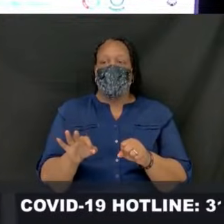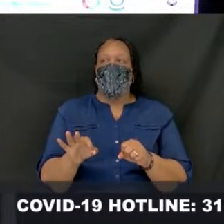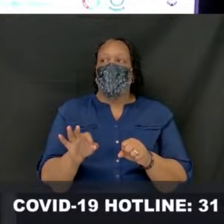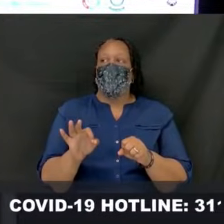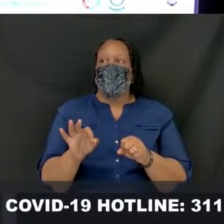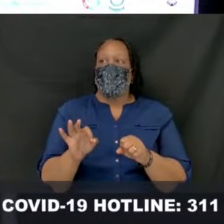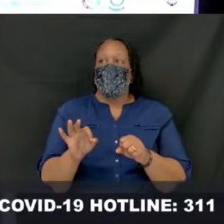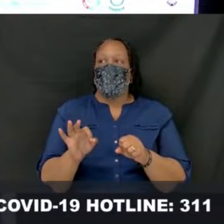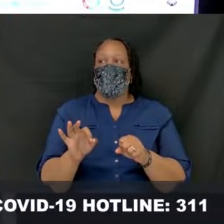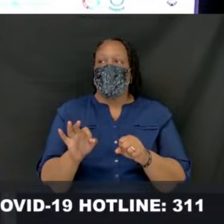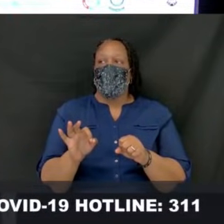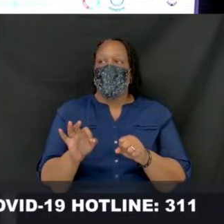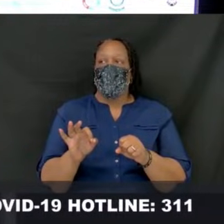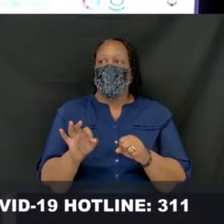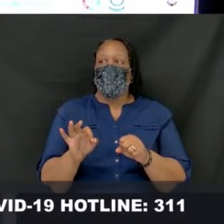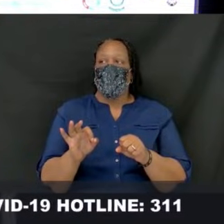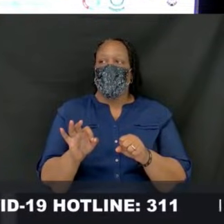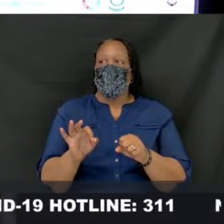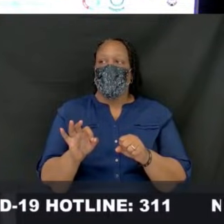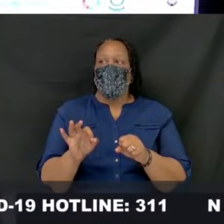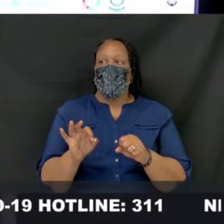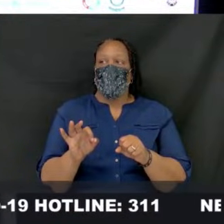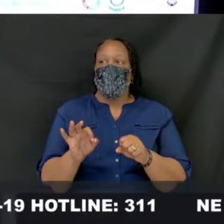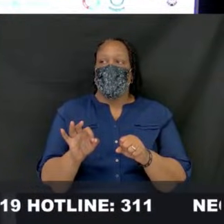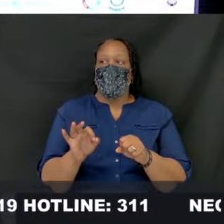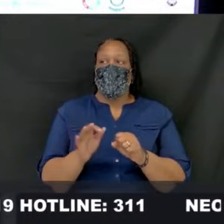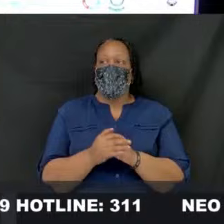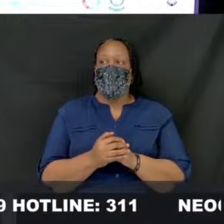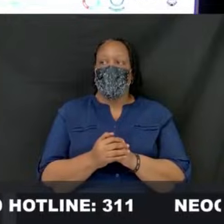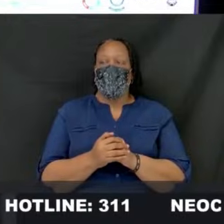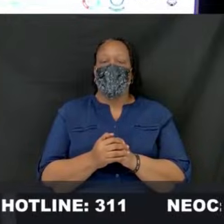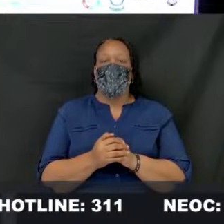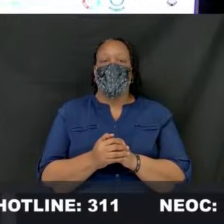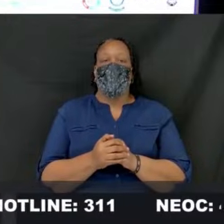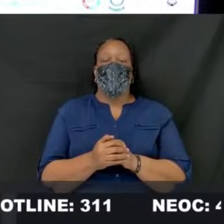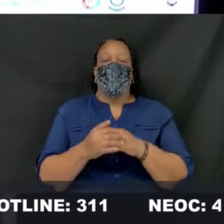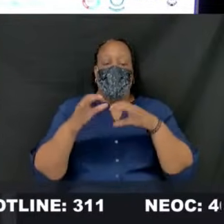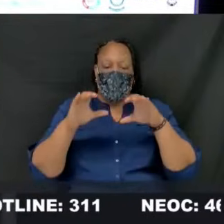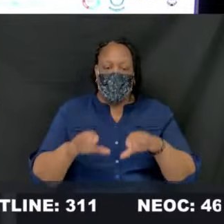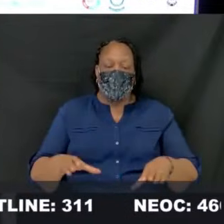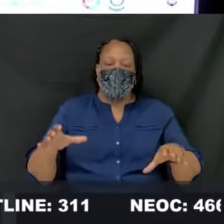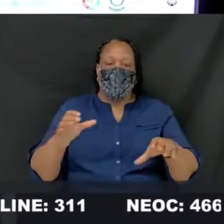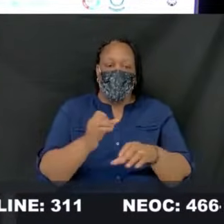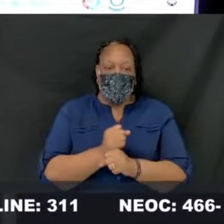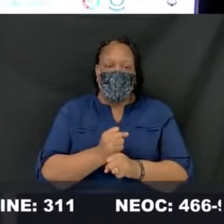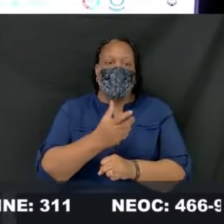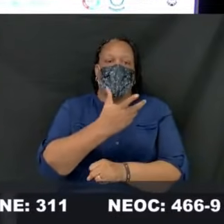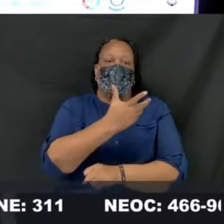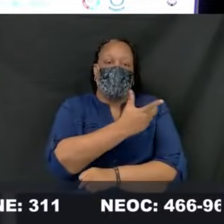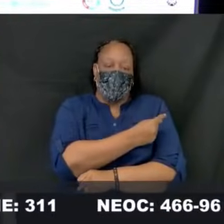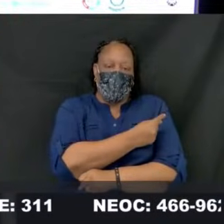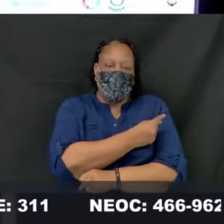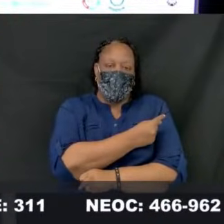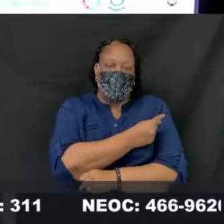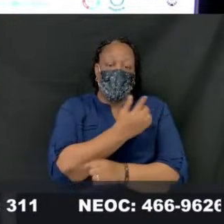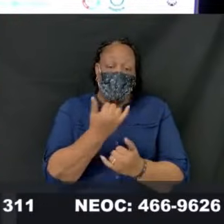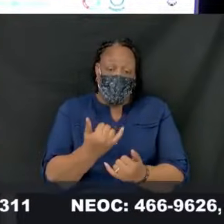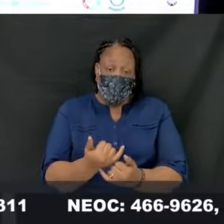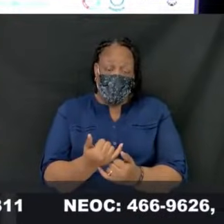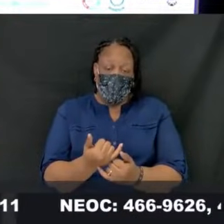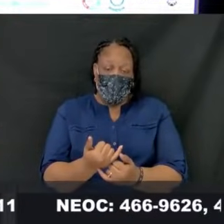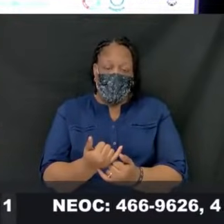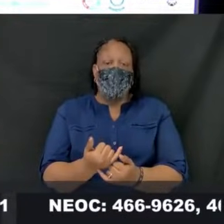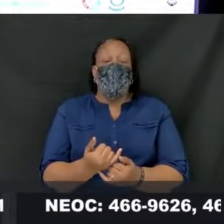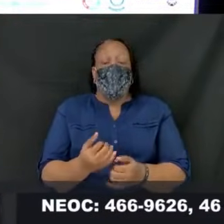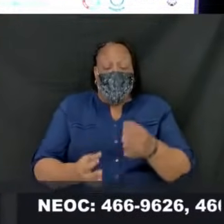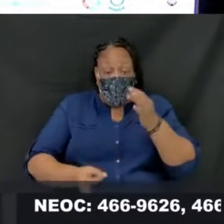I take the vaccine at the end of October? Yes, based on what Dr. Wilkinson explained. You can